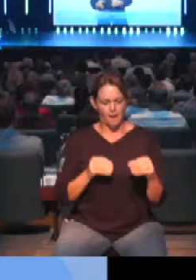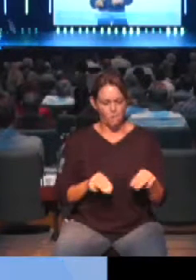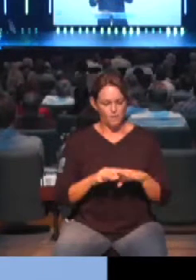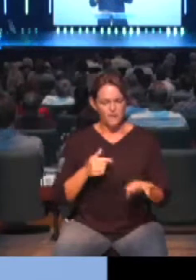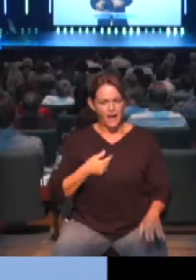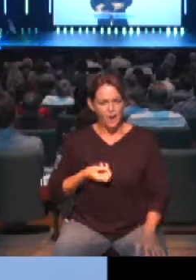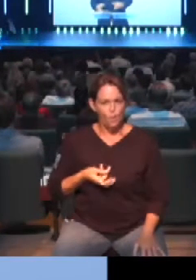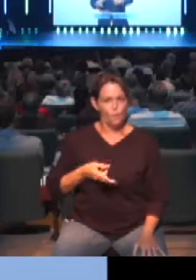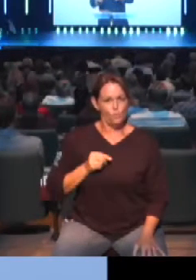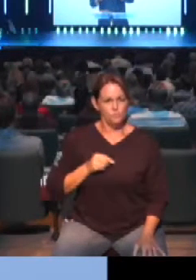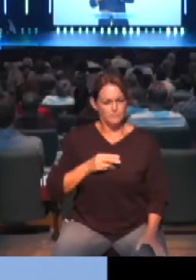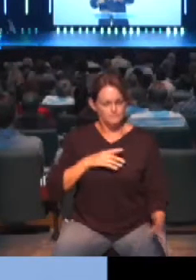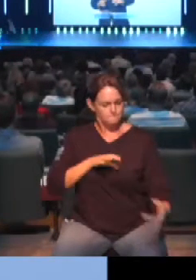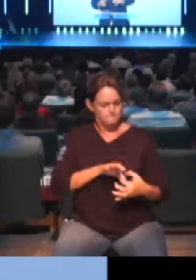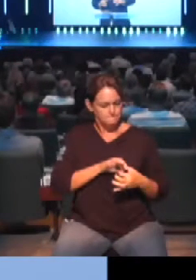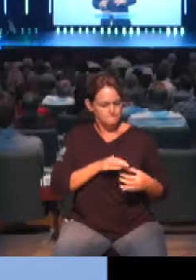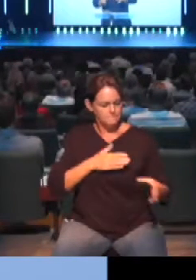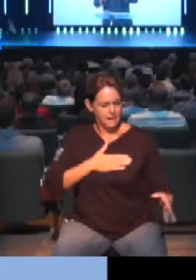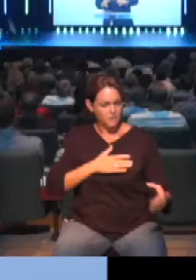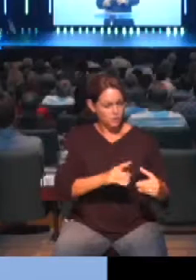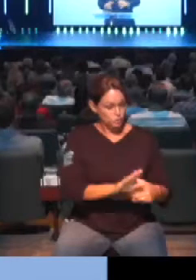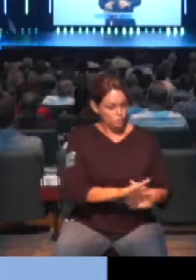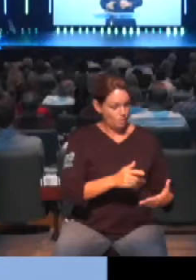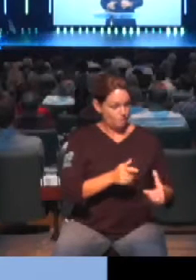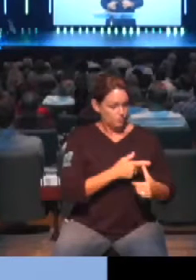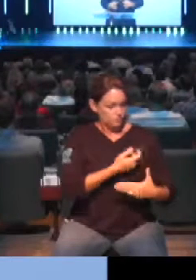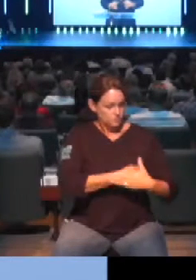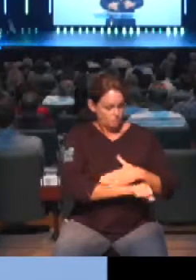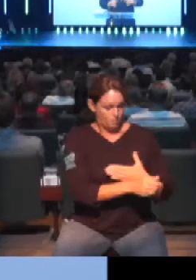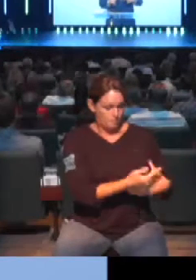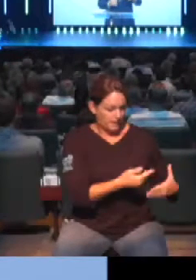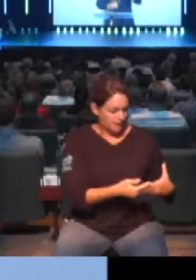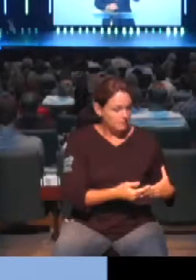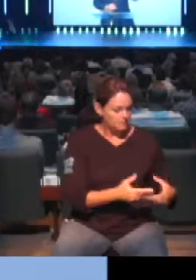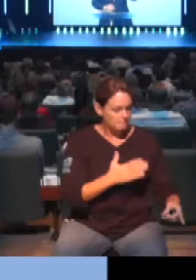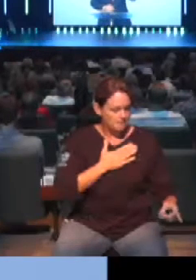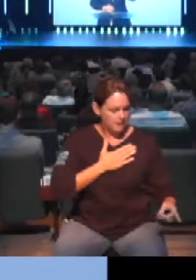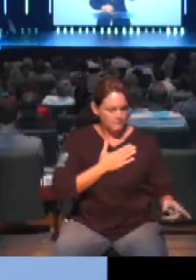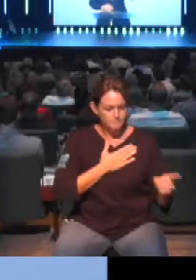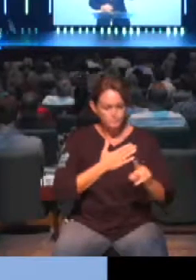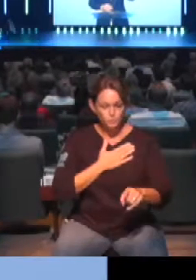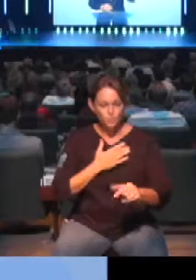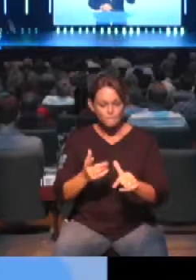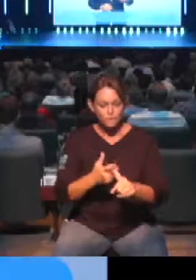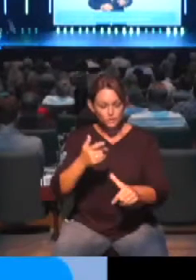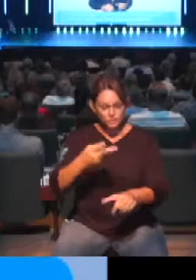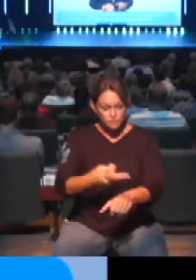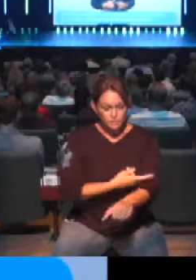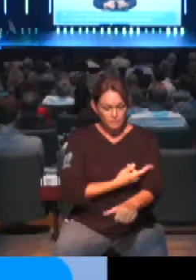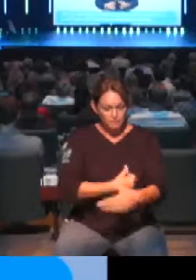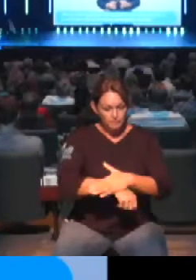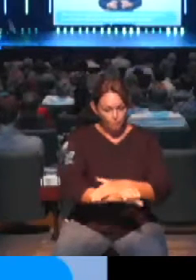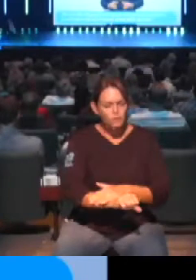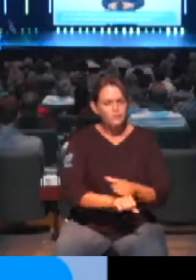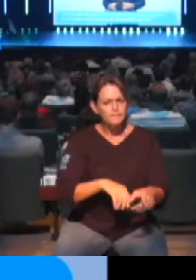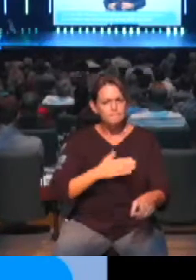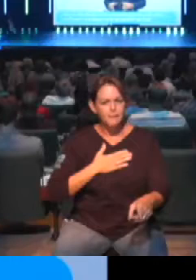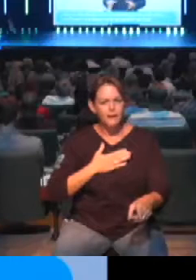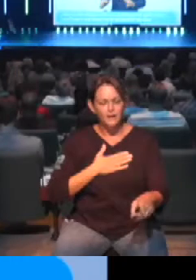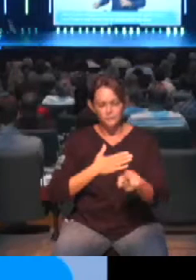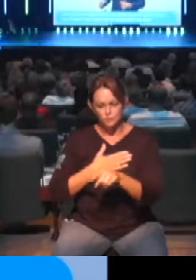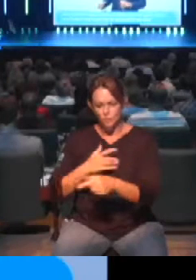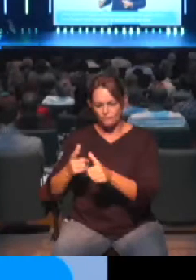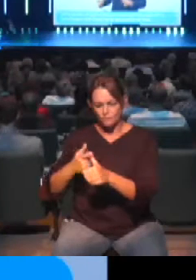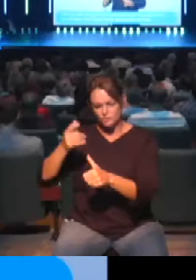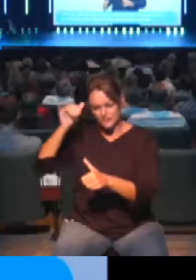property. It belongs to me. It belongs to God. Then look down at verses 12 and 13. "That you shall set apart to the Lord,"